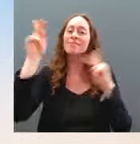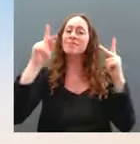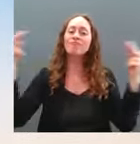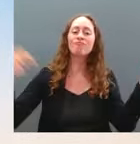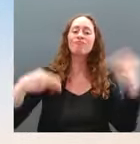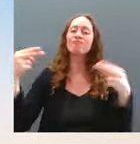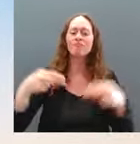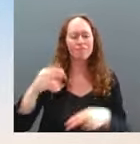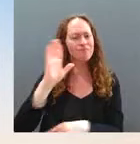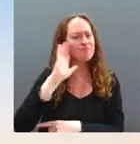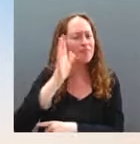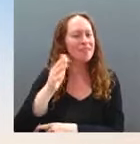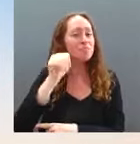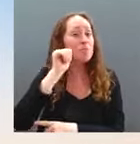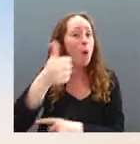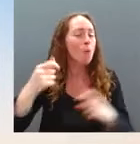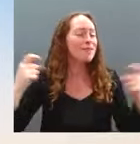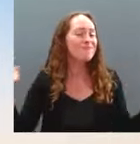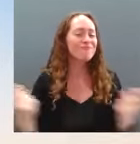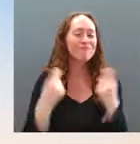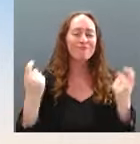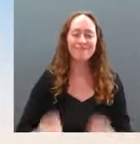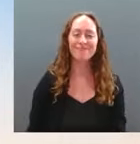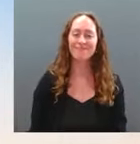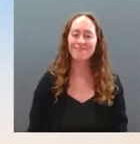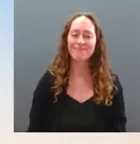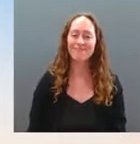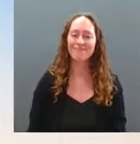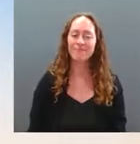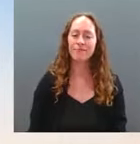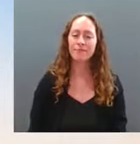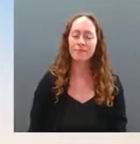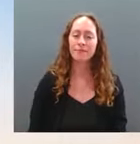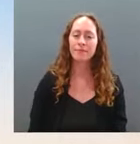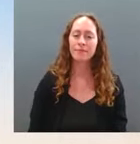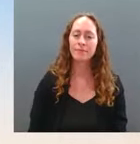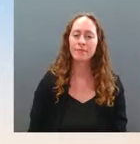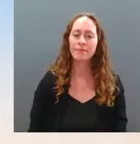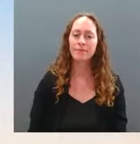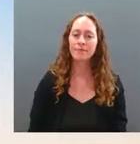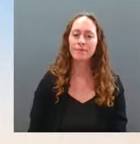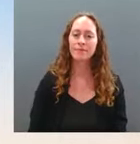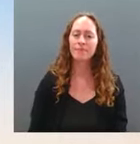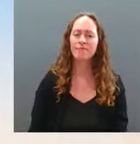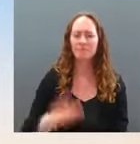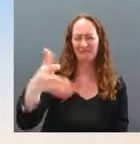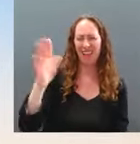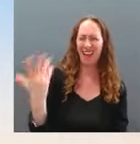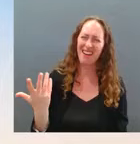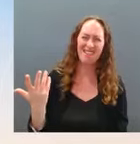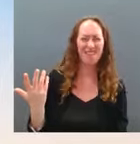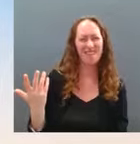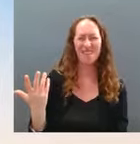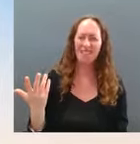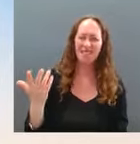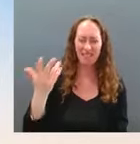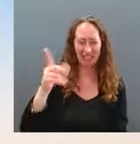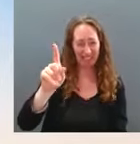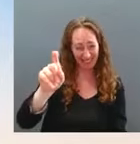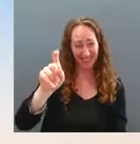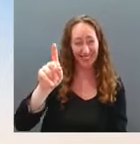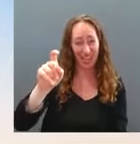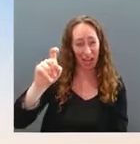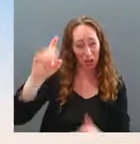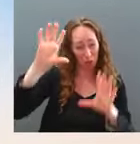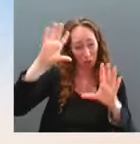can you guys say that President Biden was not in close contact with Speaker Pelosi when there is video of the speaker kissing him? Well, Peter, the